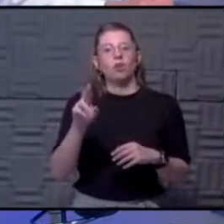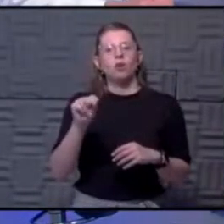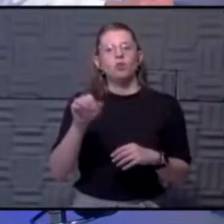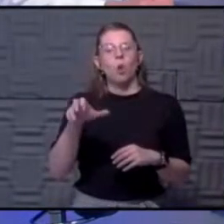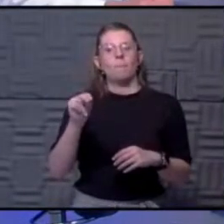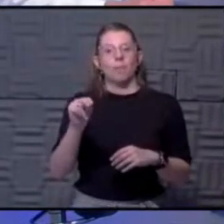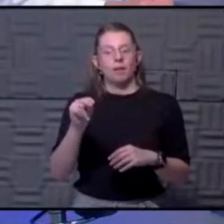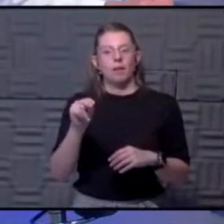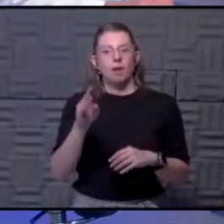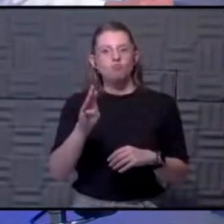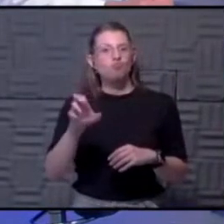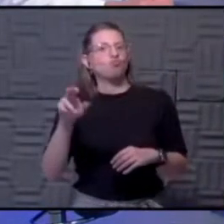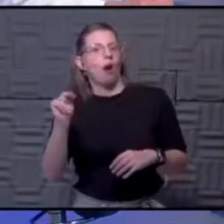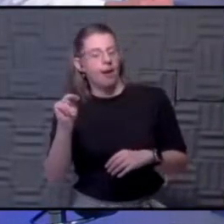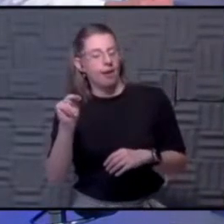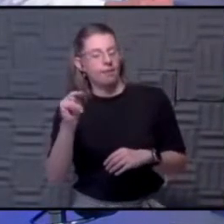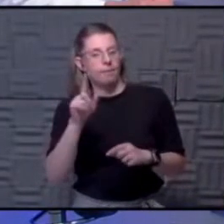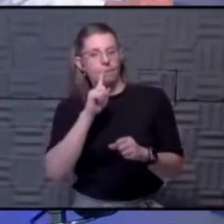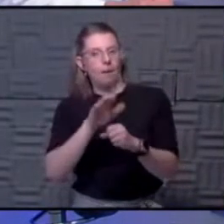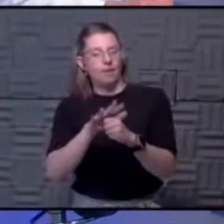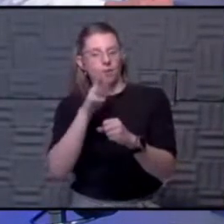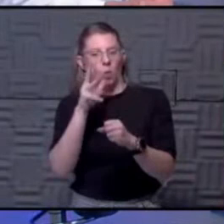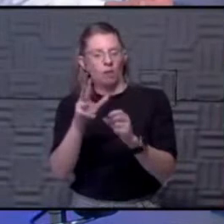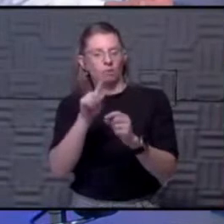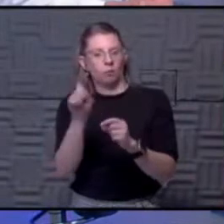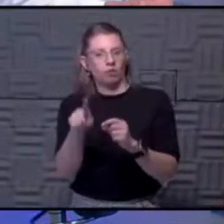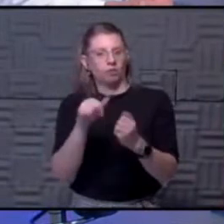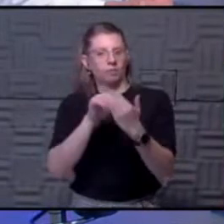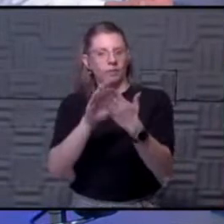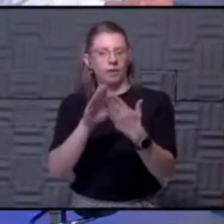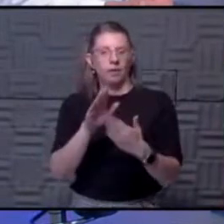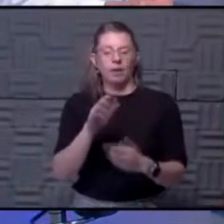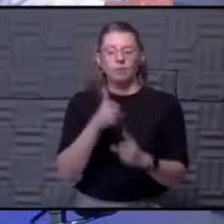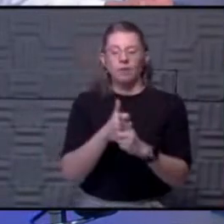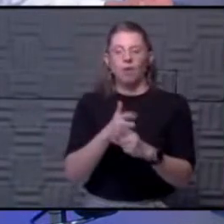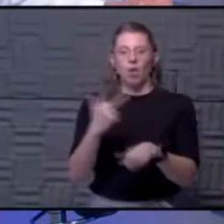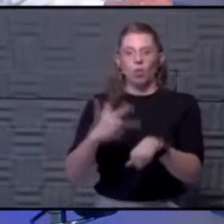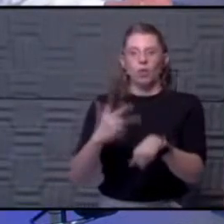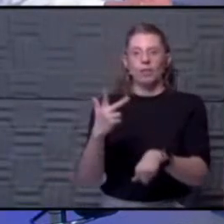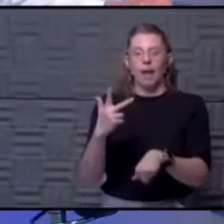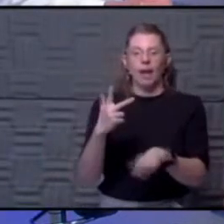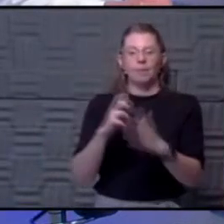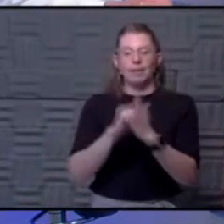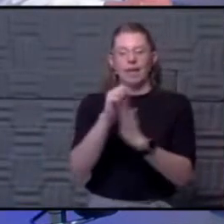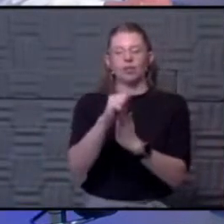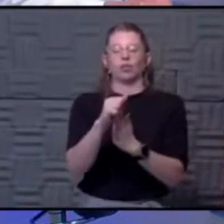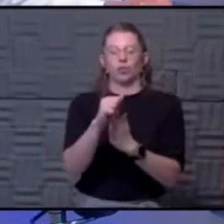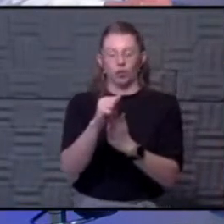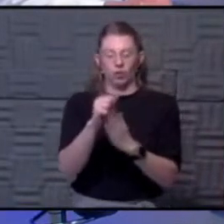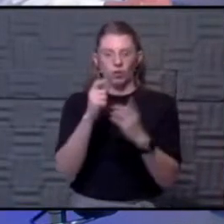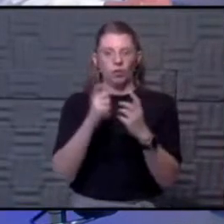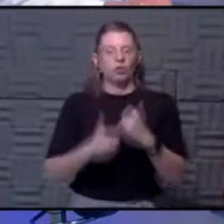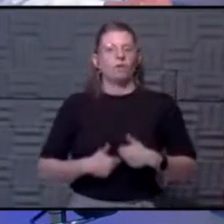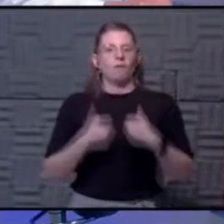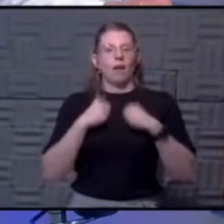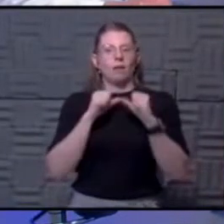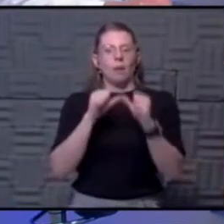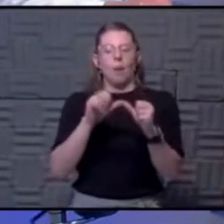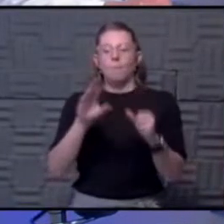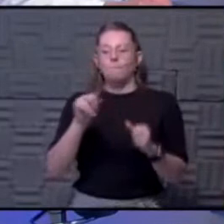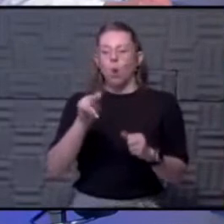Brian that we would get to his question today. So I do want to ask this. Brian is a 3-time cancer survivor, a bone marrow transplant